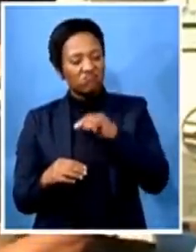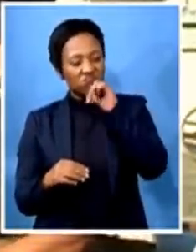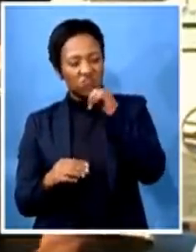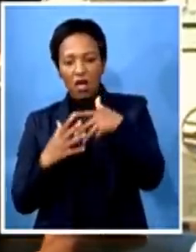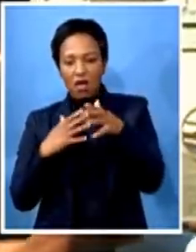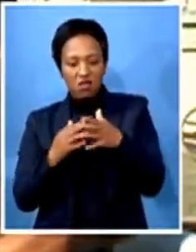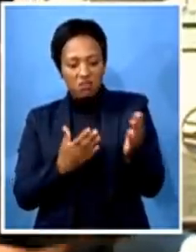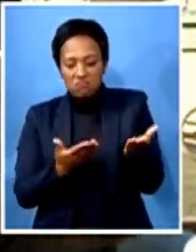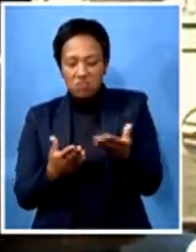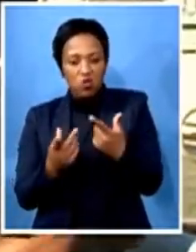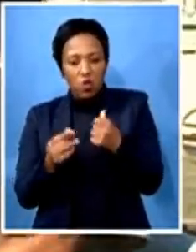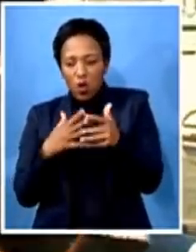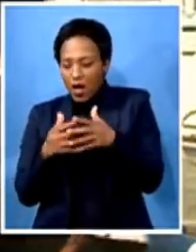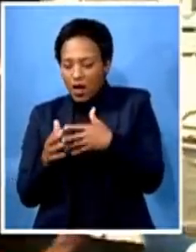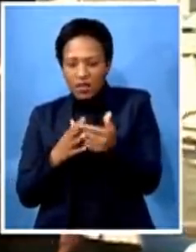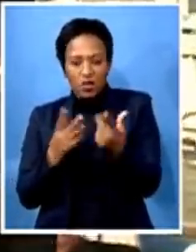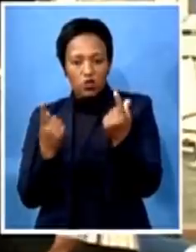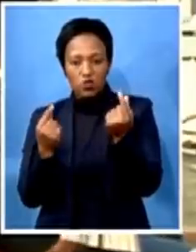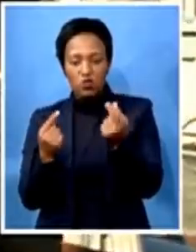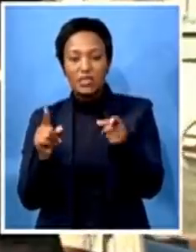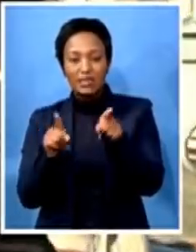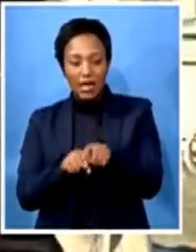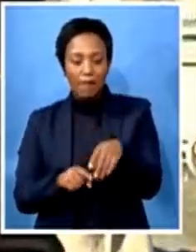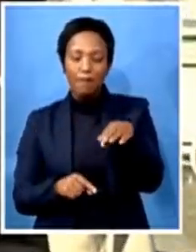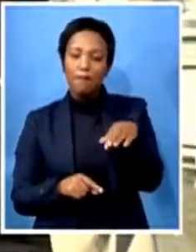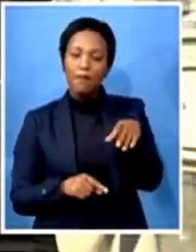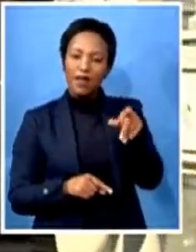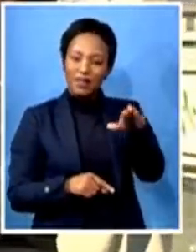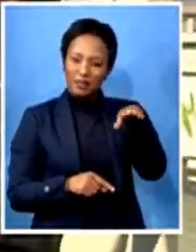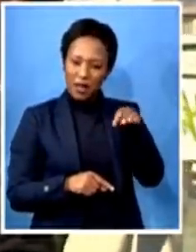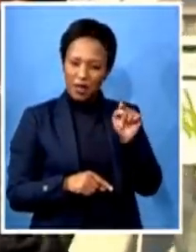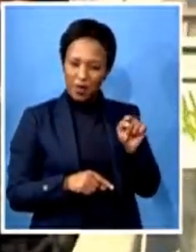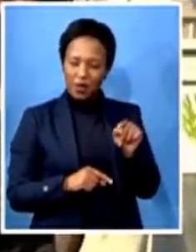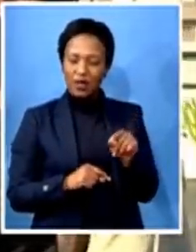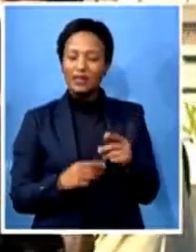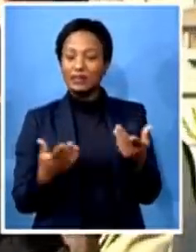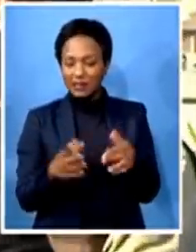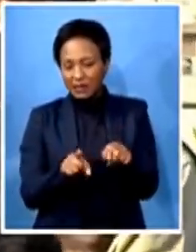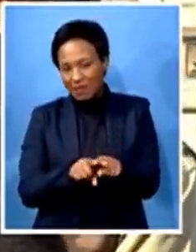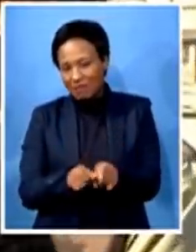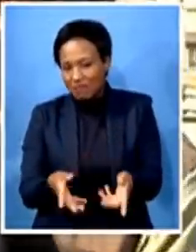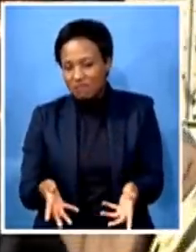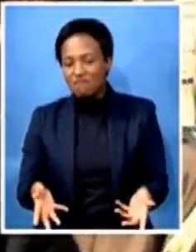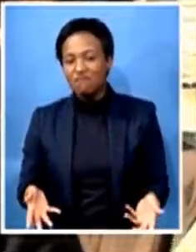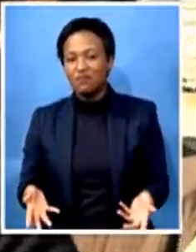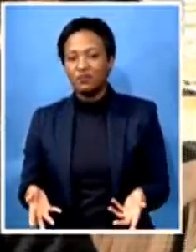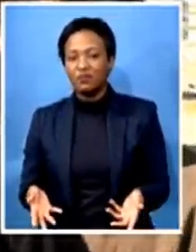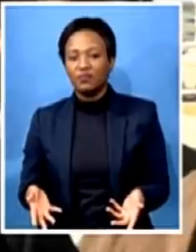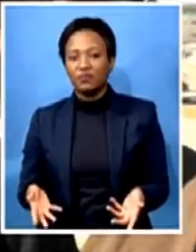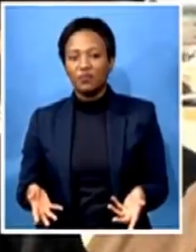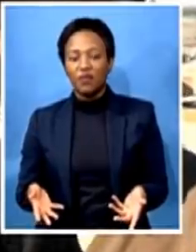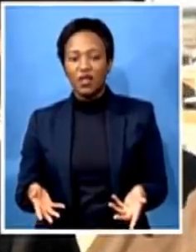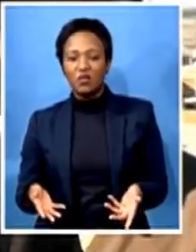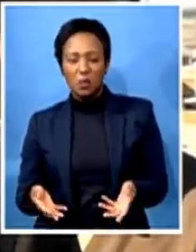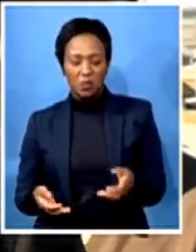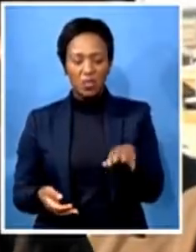Now Zimbabwe is actually practically the same. It is so arrogant and bullish. It's bullying